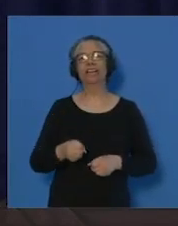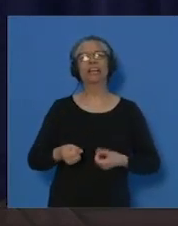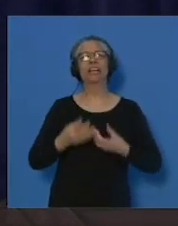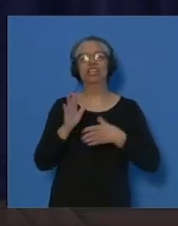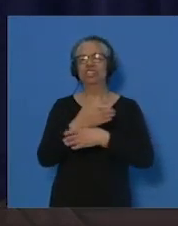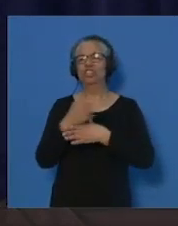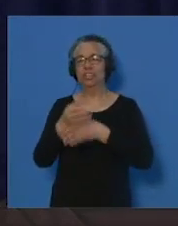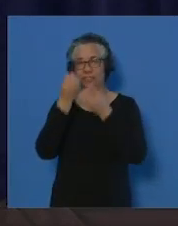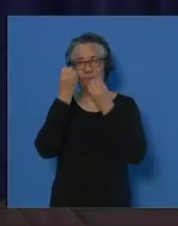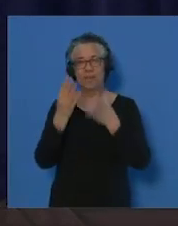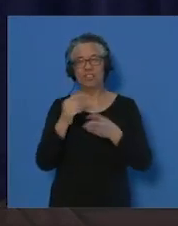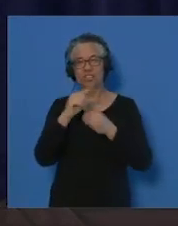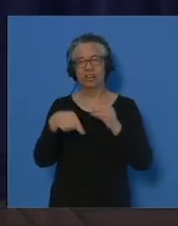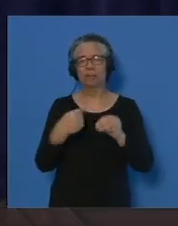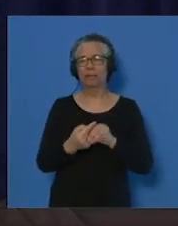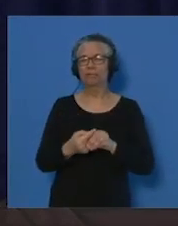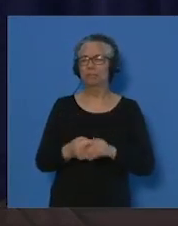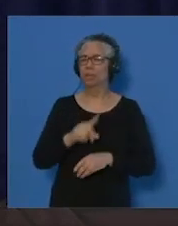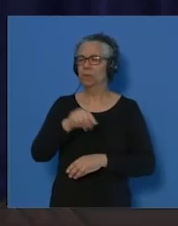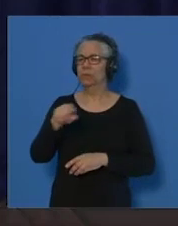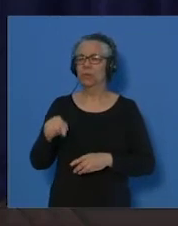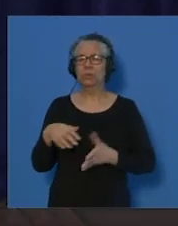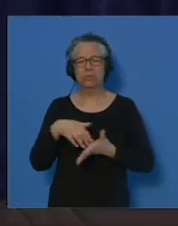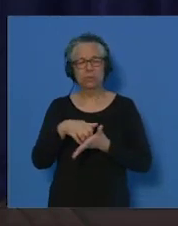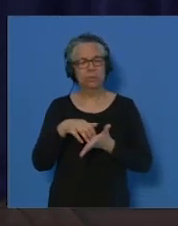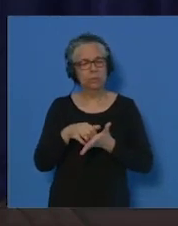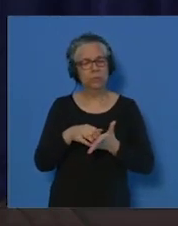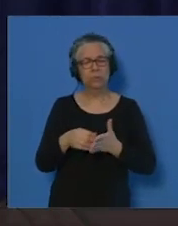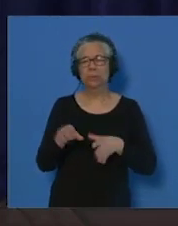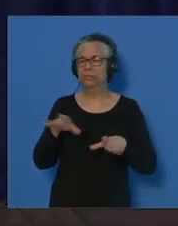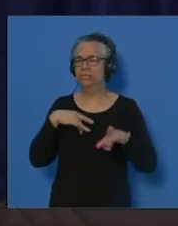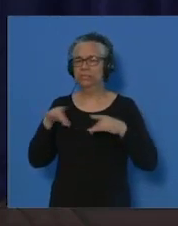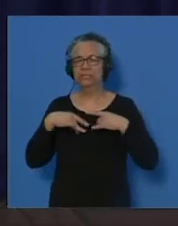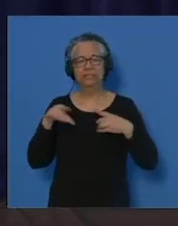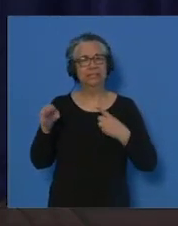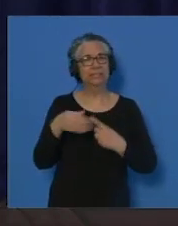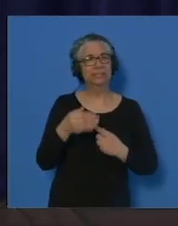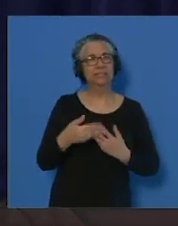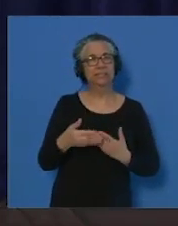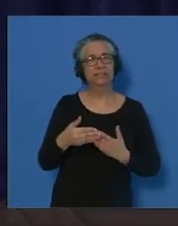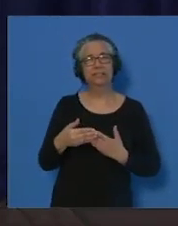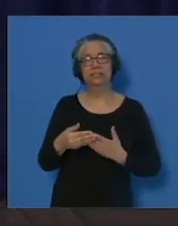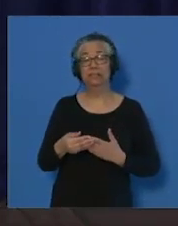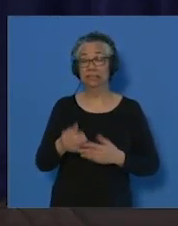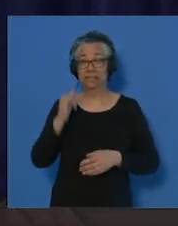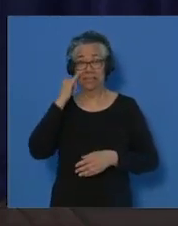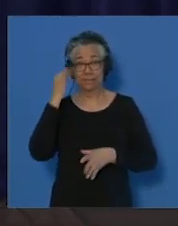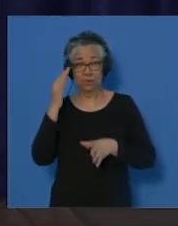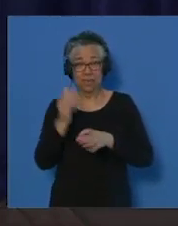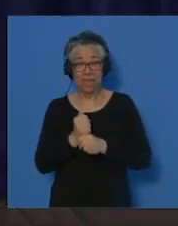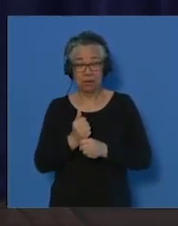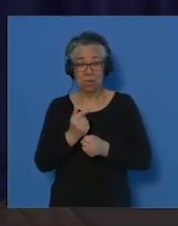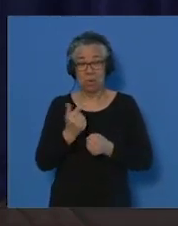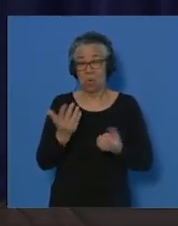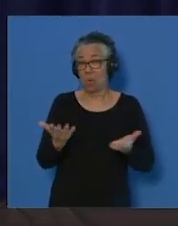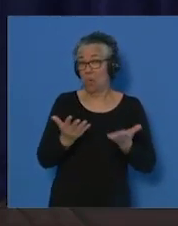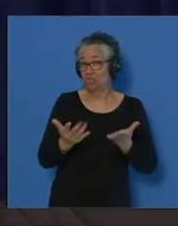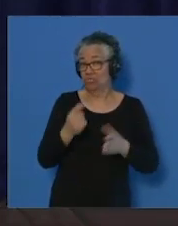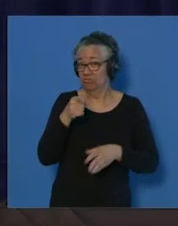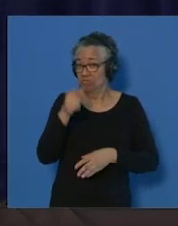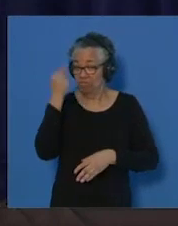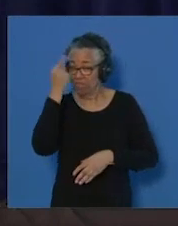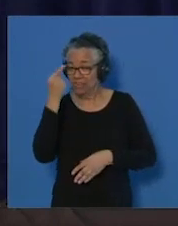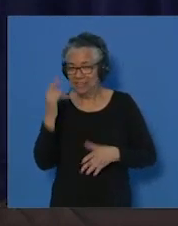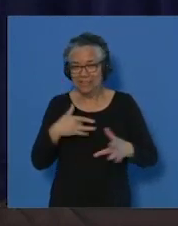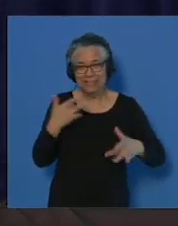and well-being of the most vulnerable members of our society. Even if you get what you may deem to be exciting